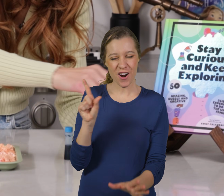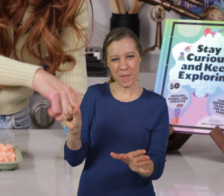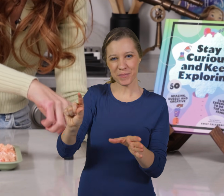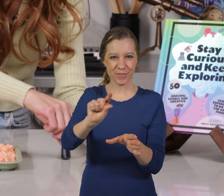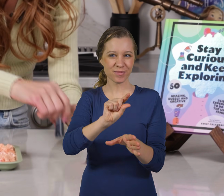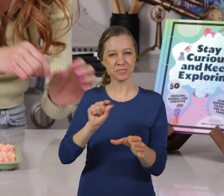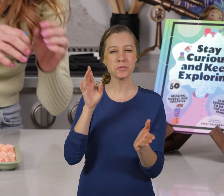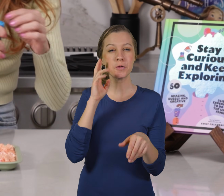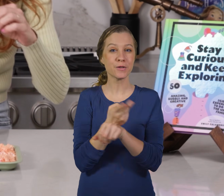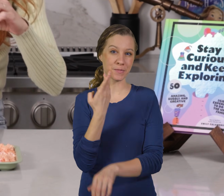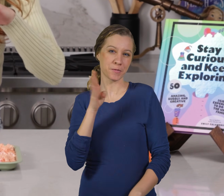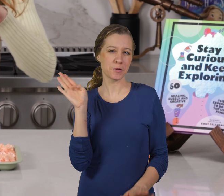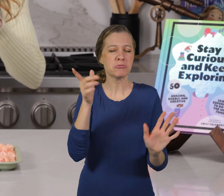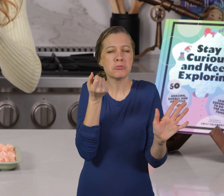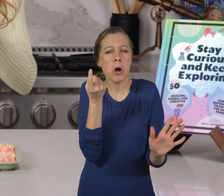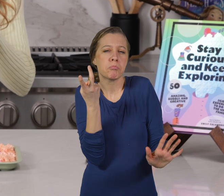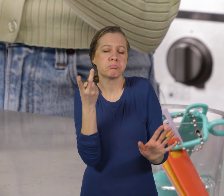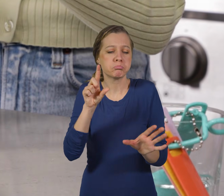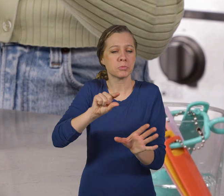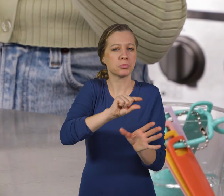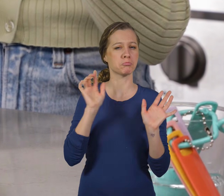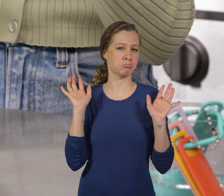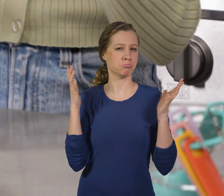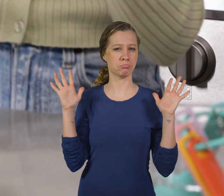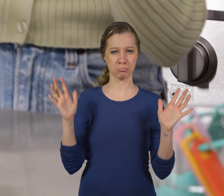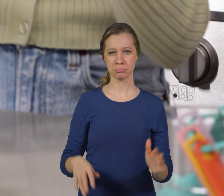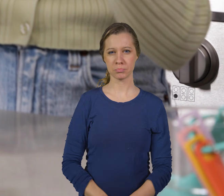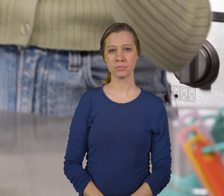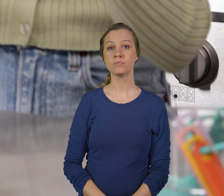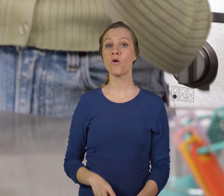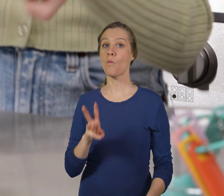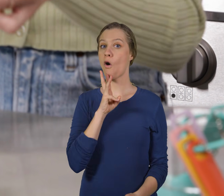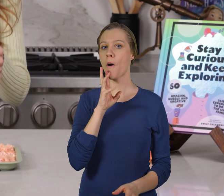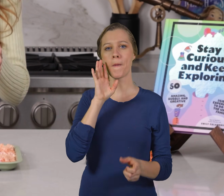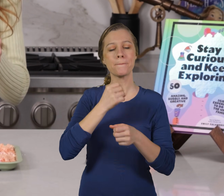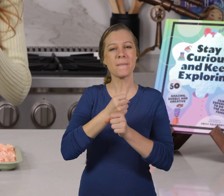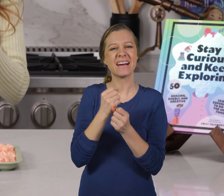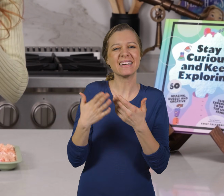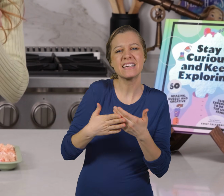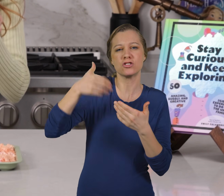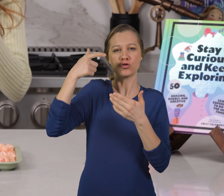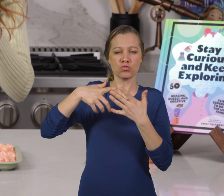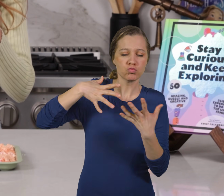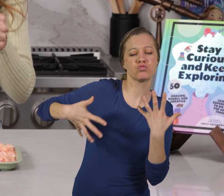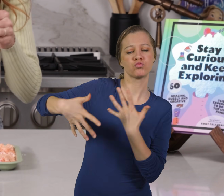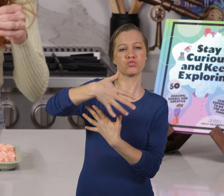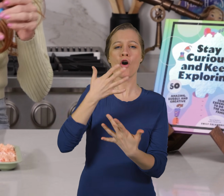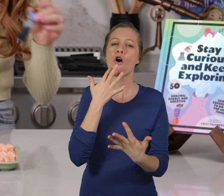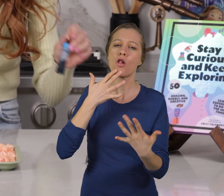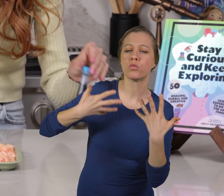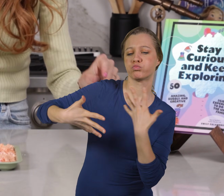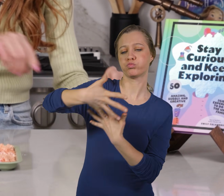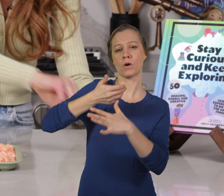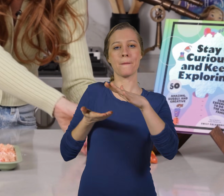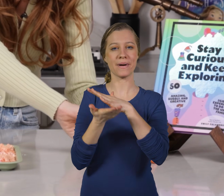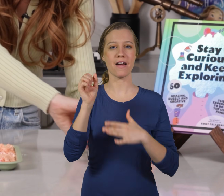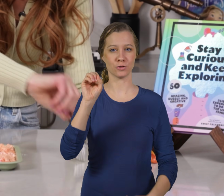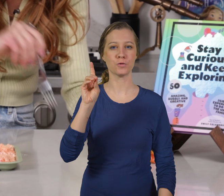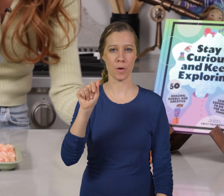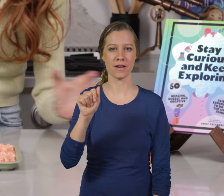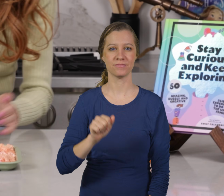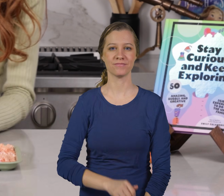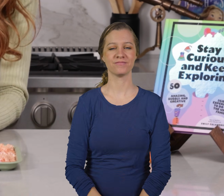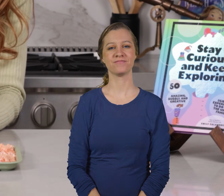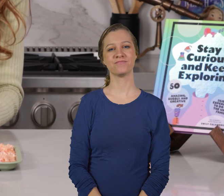then add your favorite color. I'm gonna use blue, just a couple of drops will do. And the water just makes it easier to mix that food